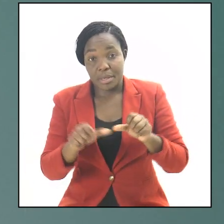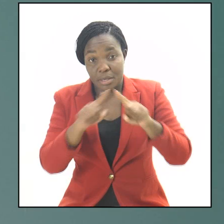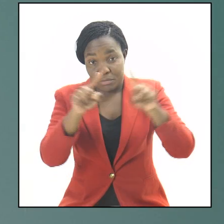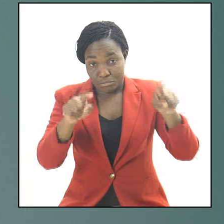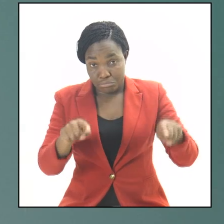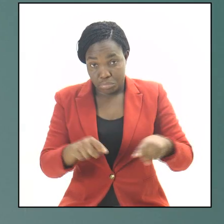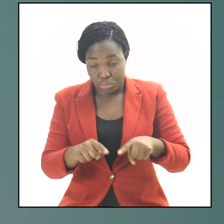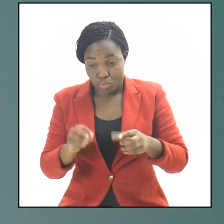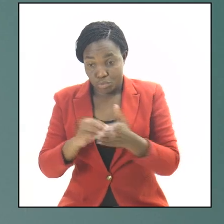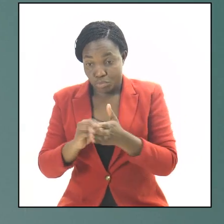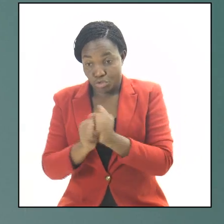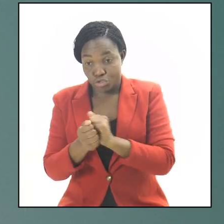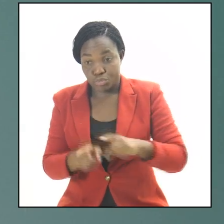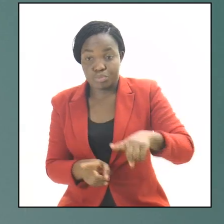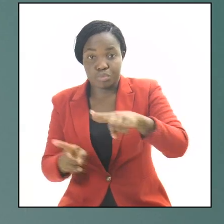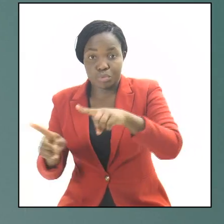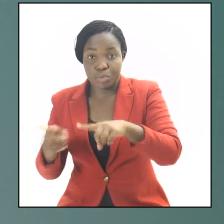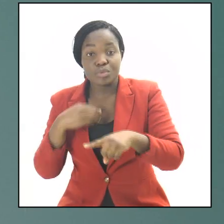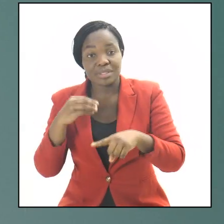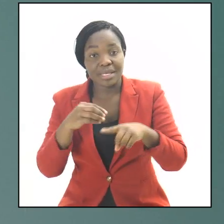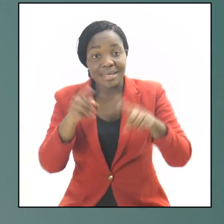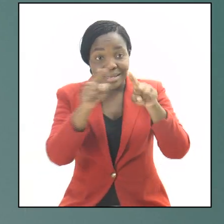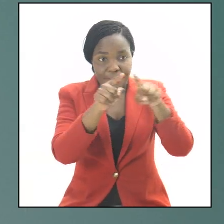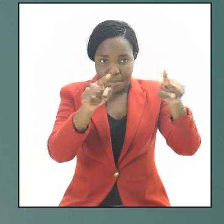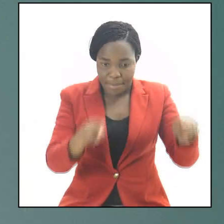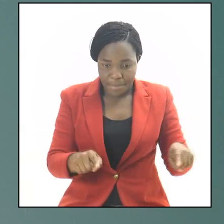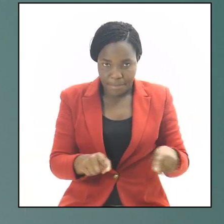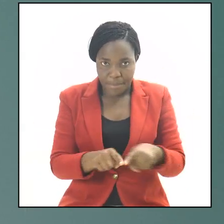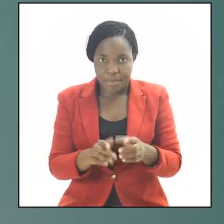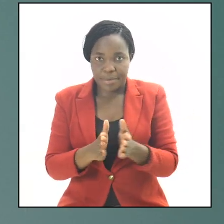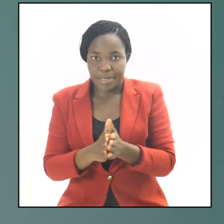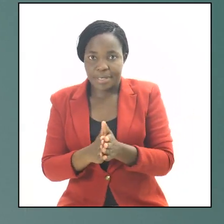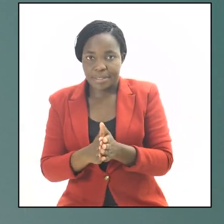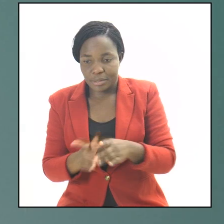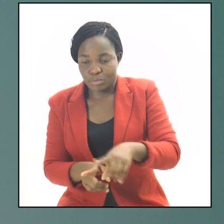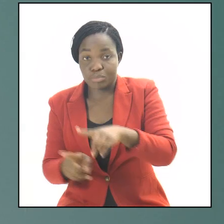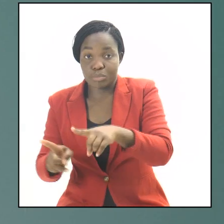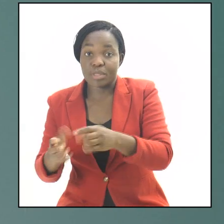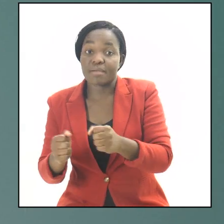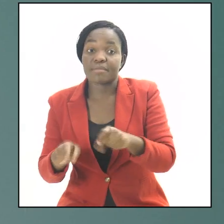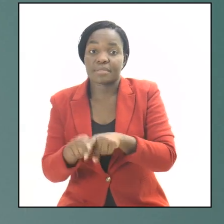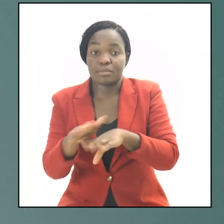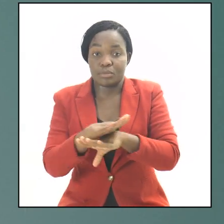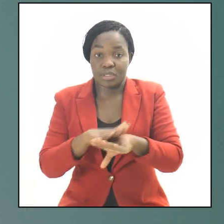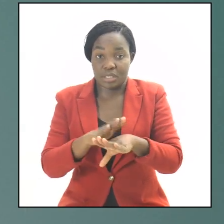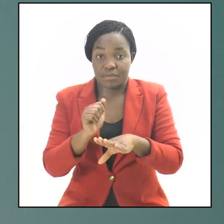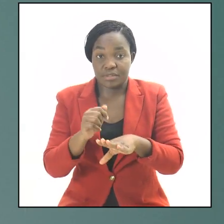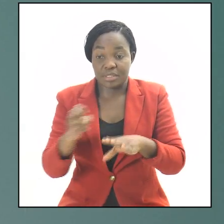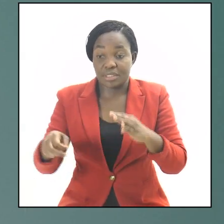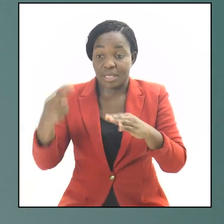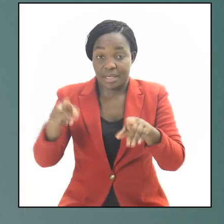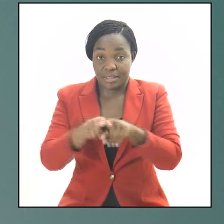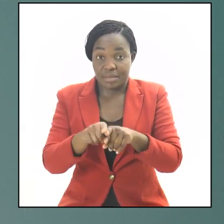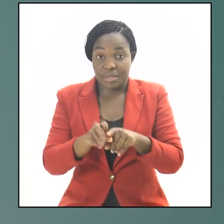the parallelogram have the same area when you use the same base and the same height. The height